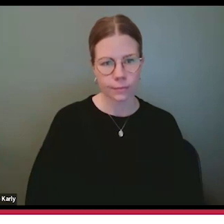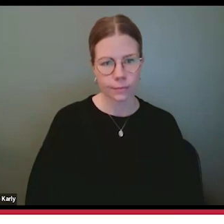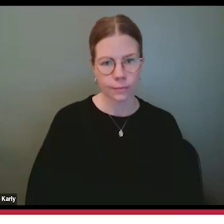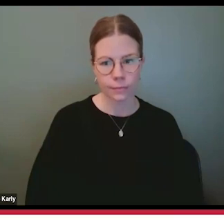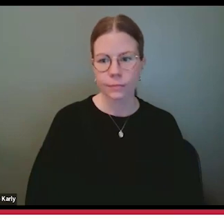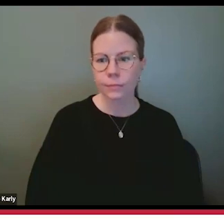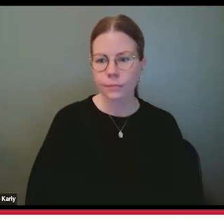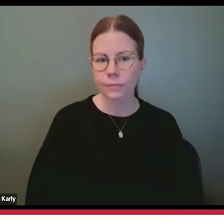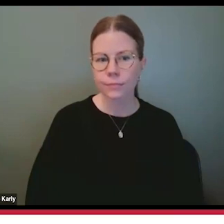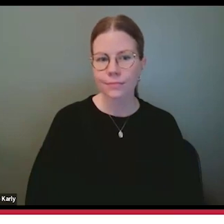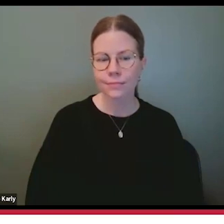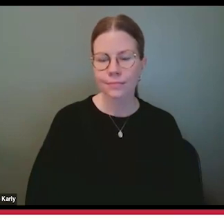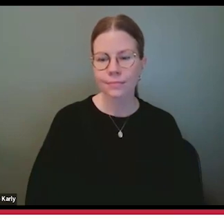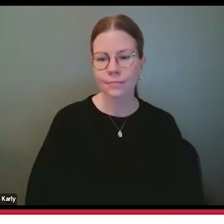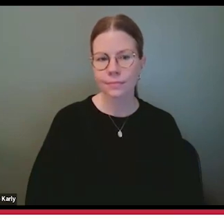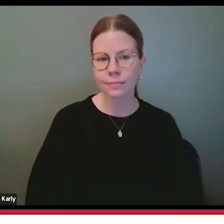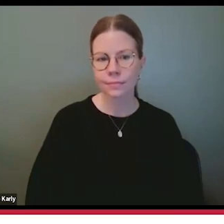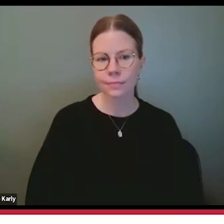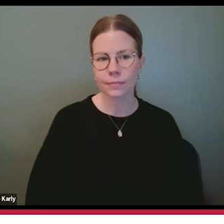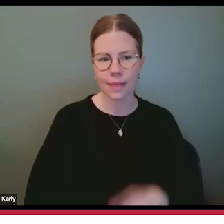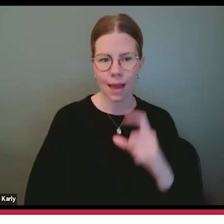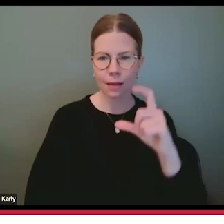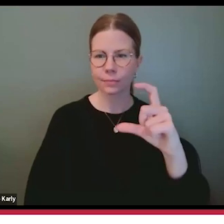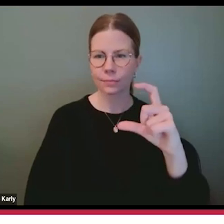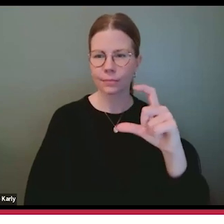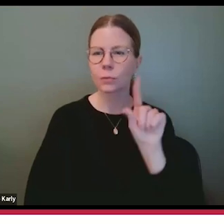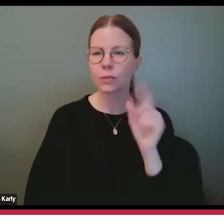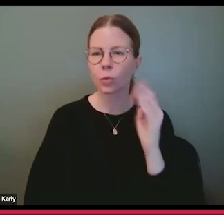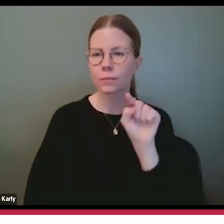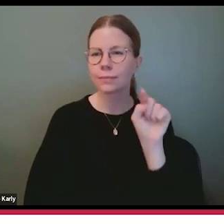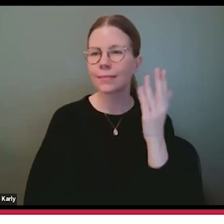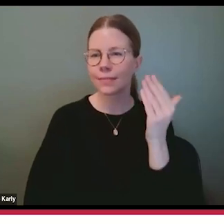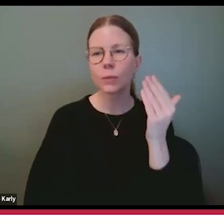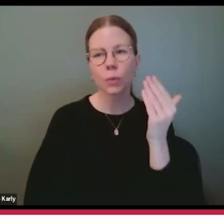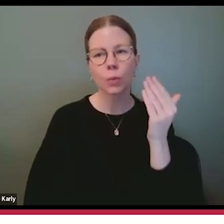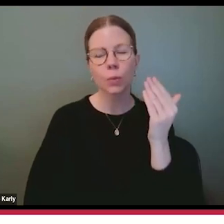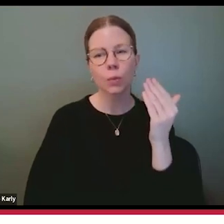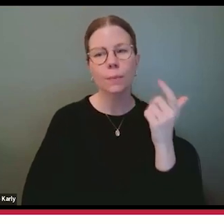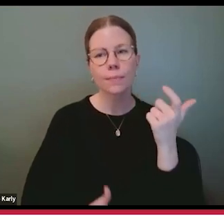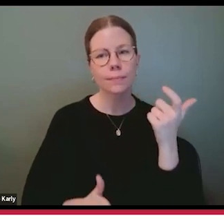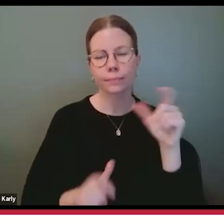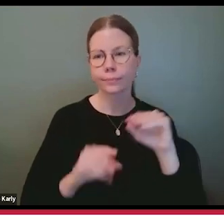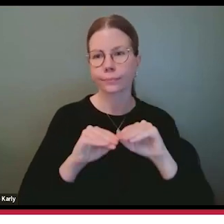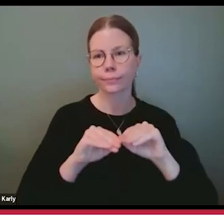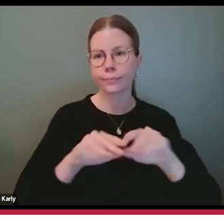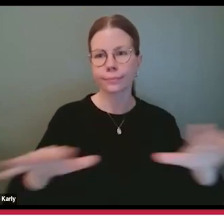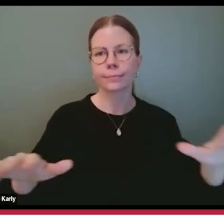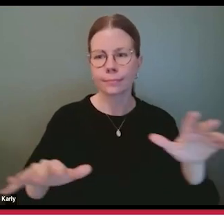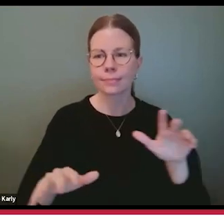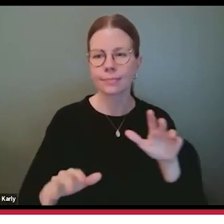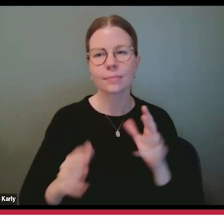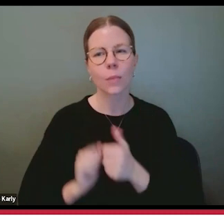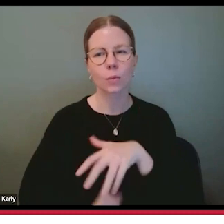Here is the 2014-15 major outbreak in West Africa. It was the most well-known of these